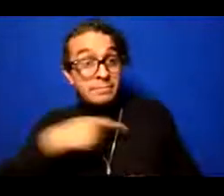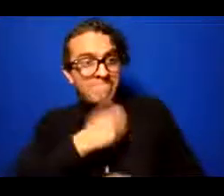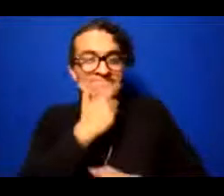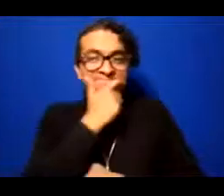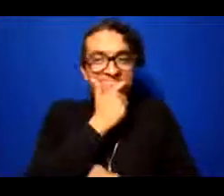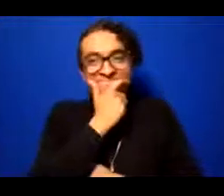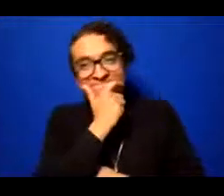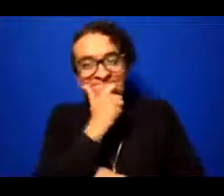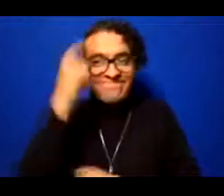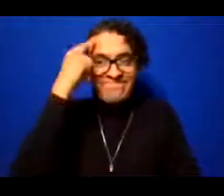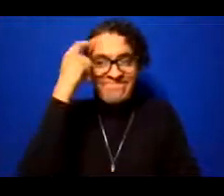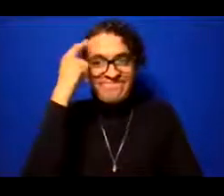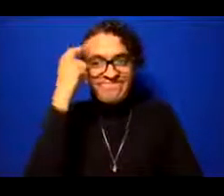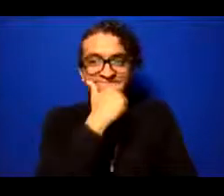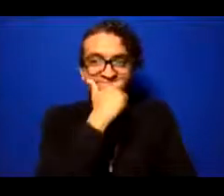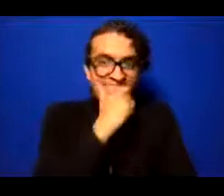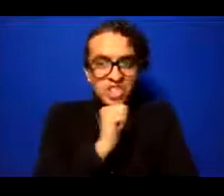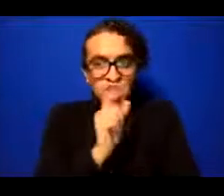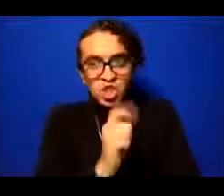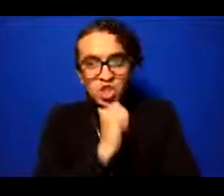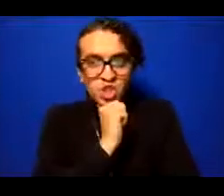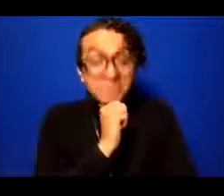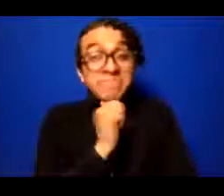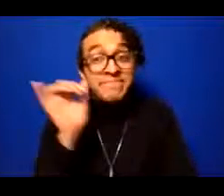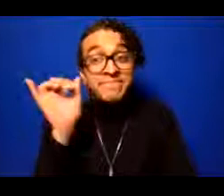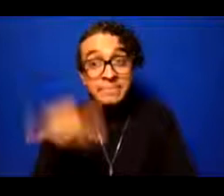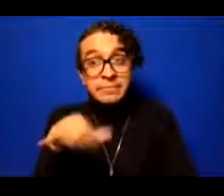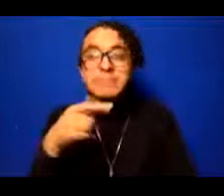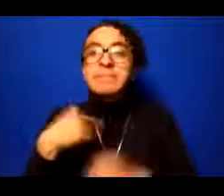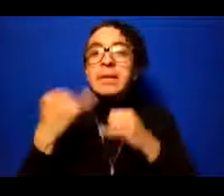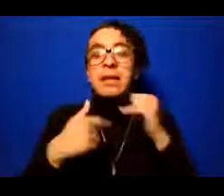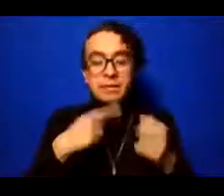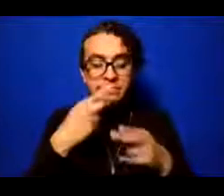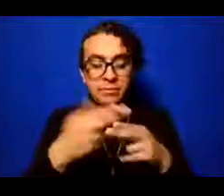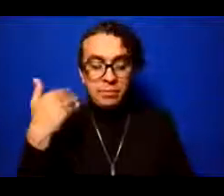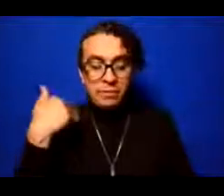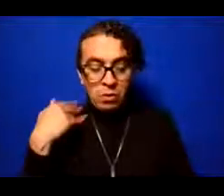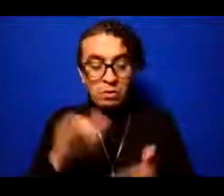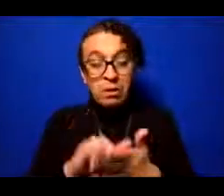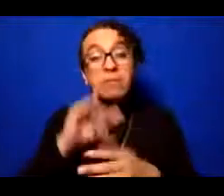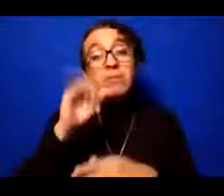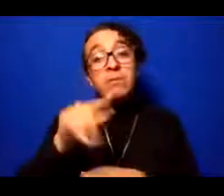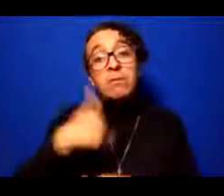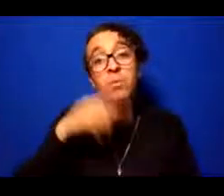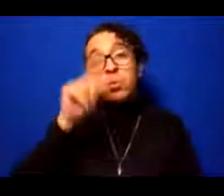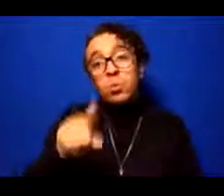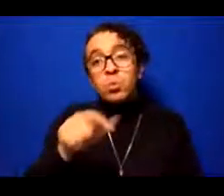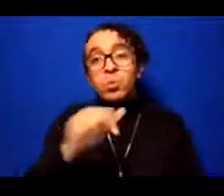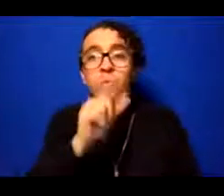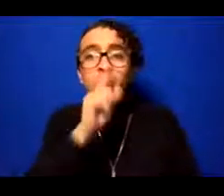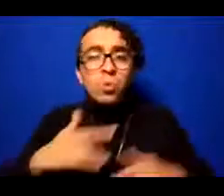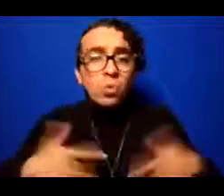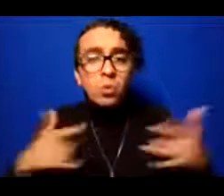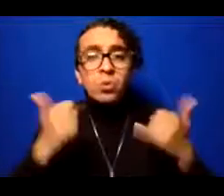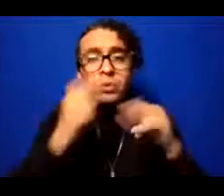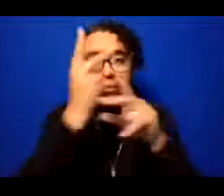going on. And lastly, and I mentioned this before, when you have a question, when you're not sure what's happening and you try to figure out who can